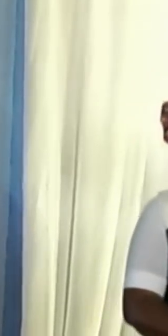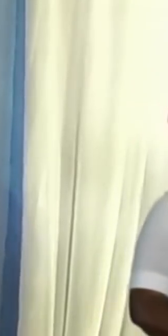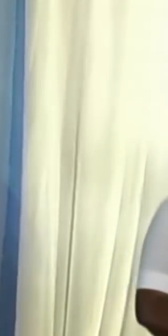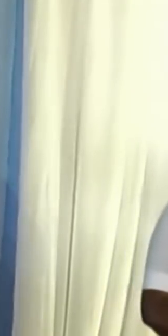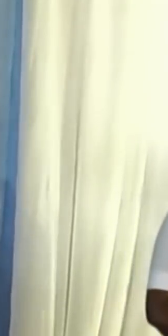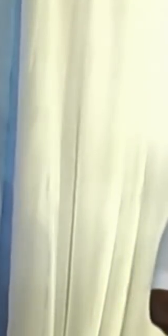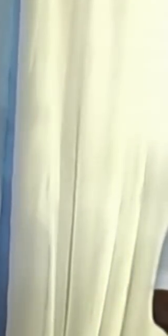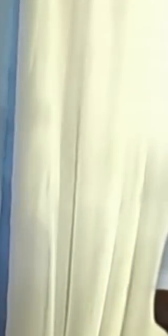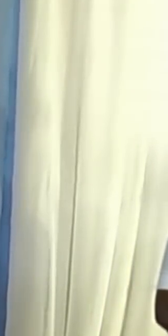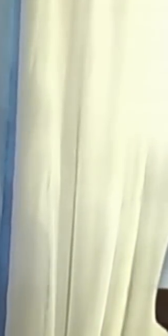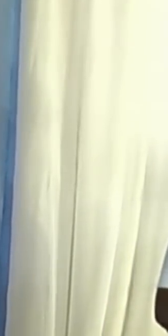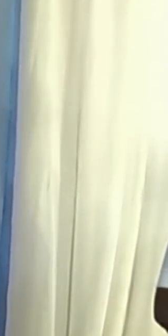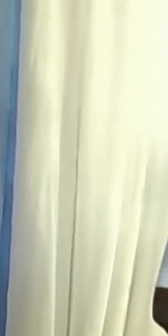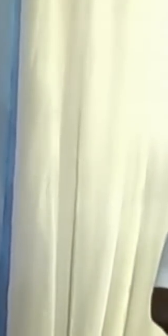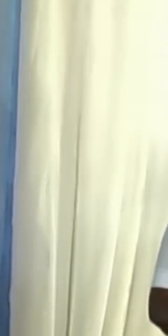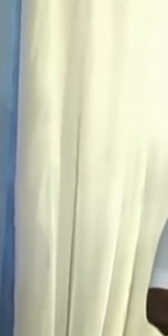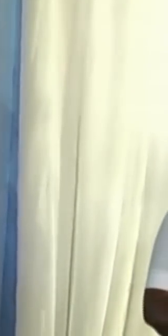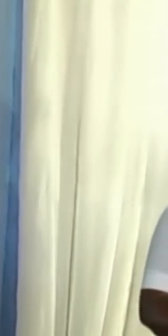There is